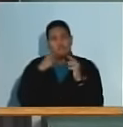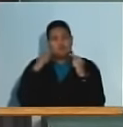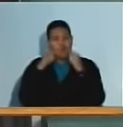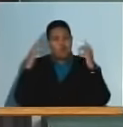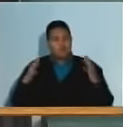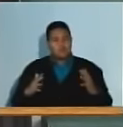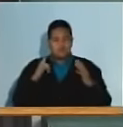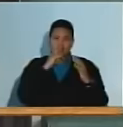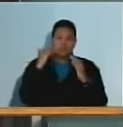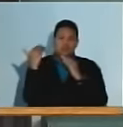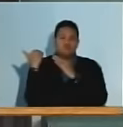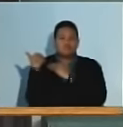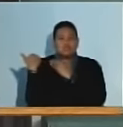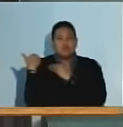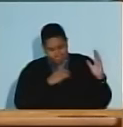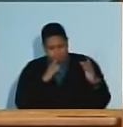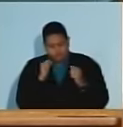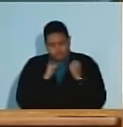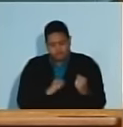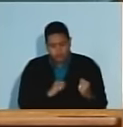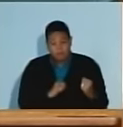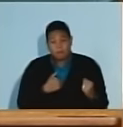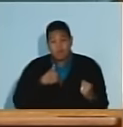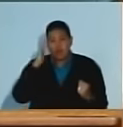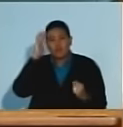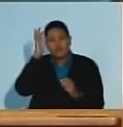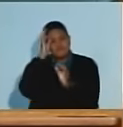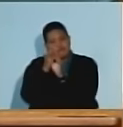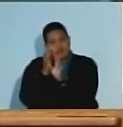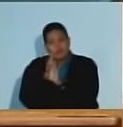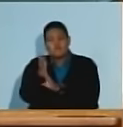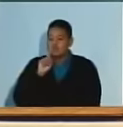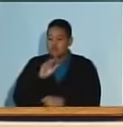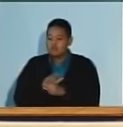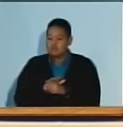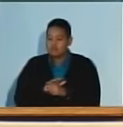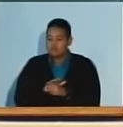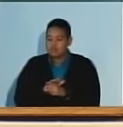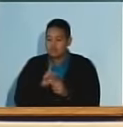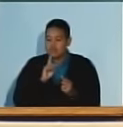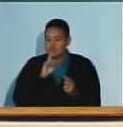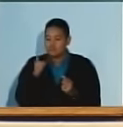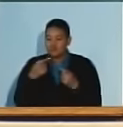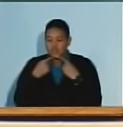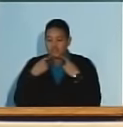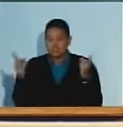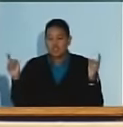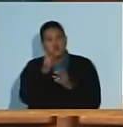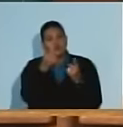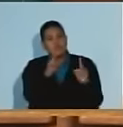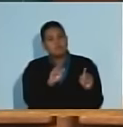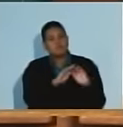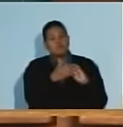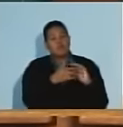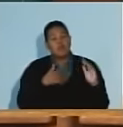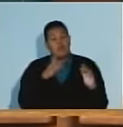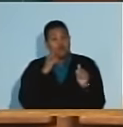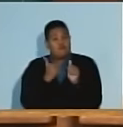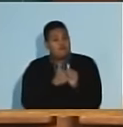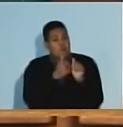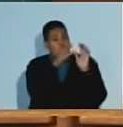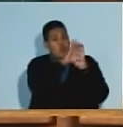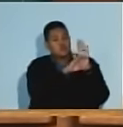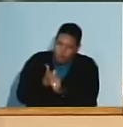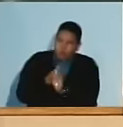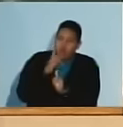opposition responsibly at all times. Some of the newly appointed Senate members say they are very grateful for the opportunity to serve